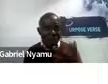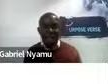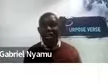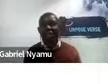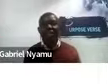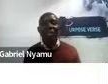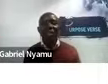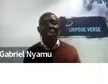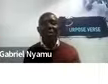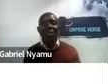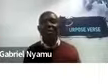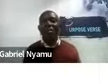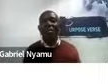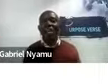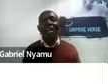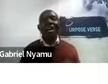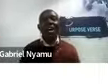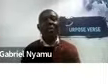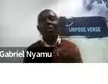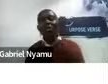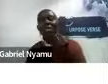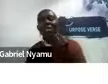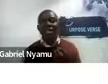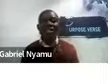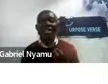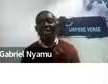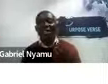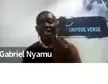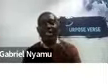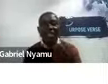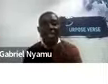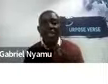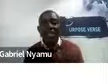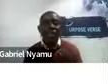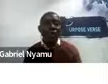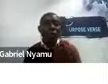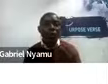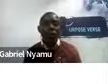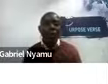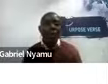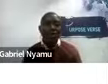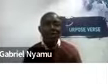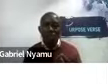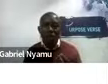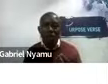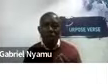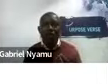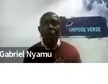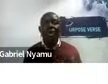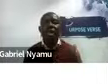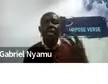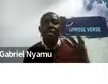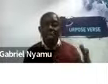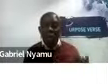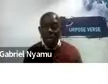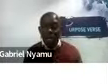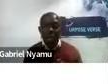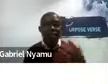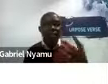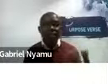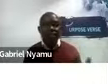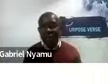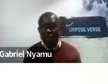these 150 people that are in this webinar. I'm so certain this is something that we all are struggling with, or we're in the